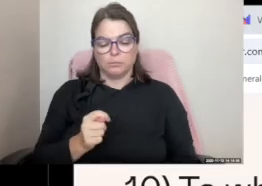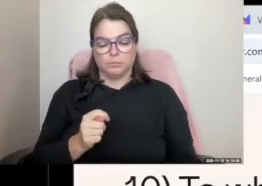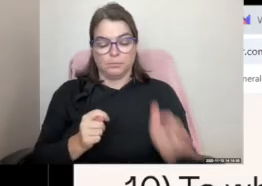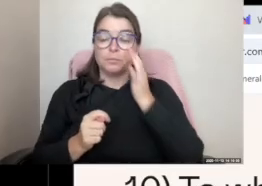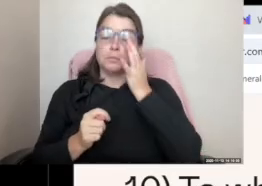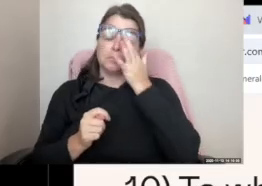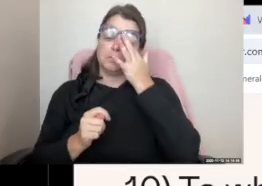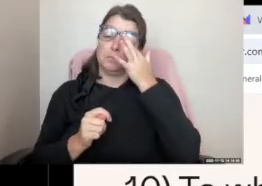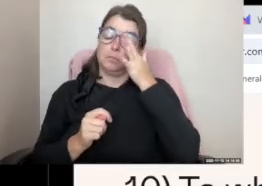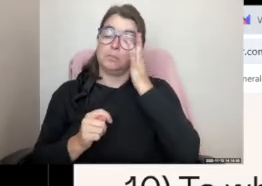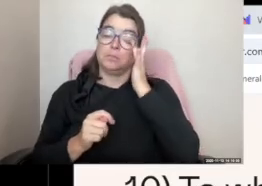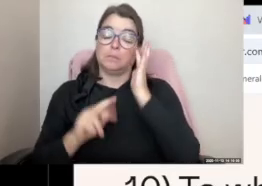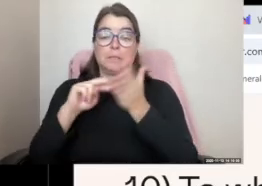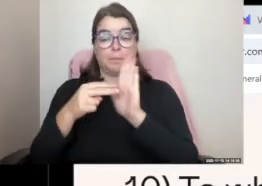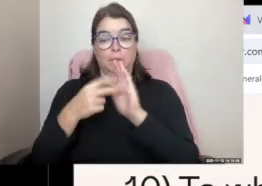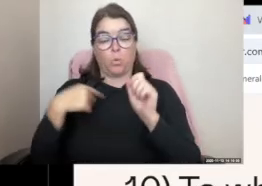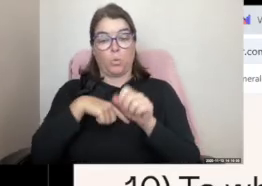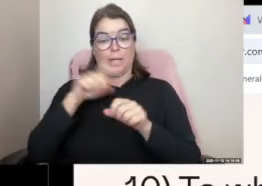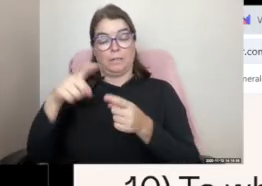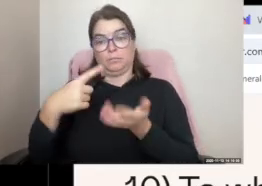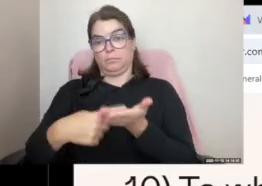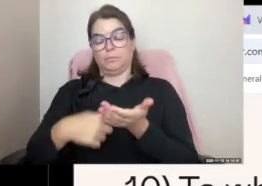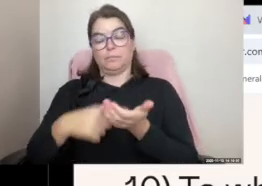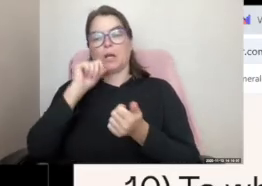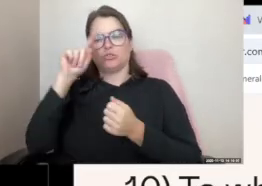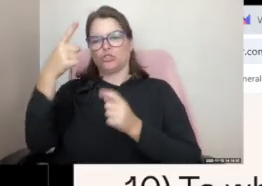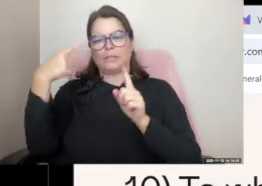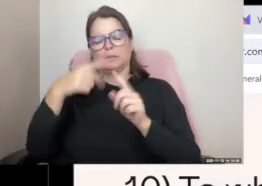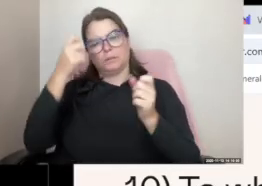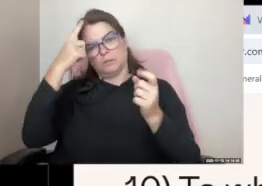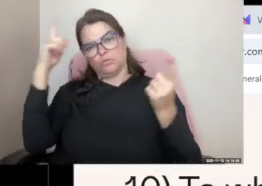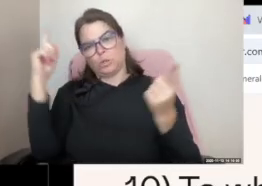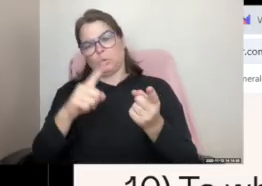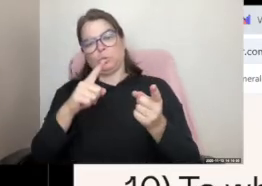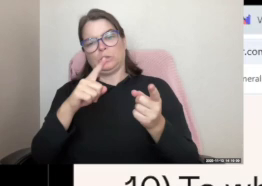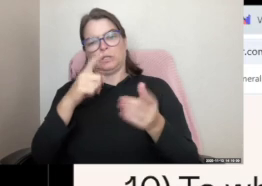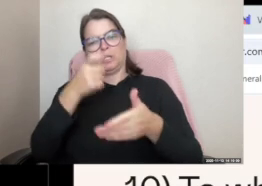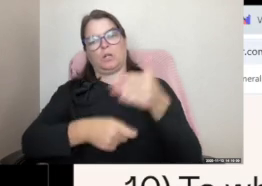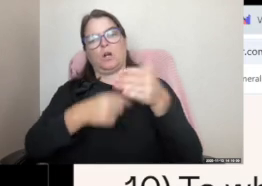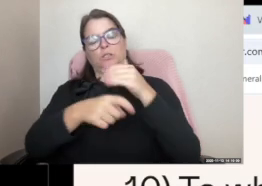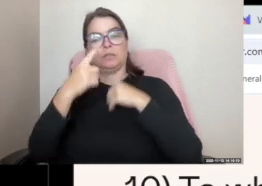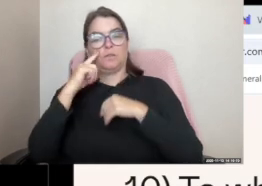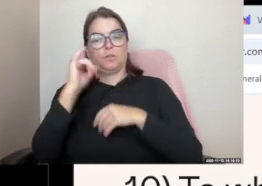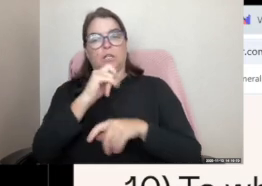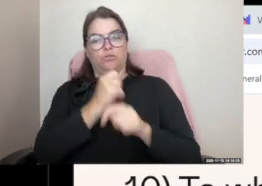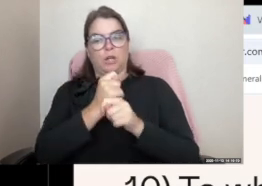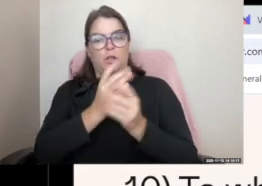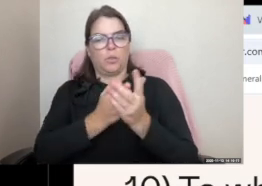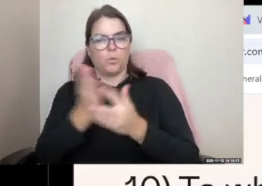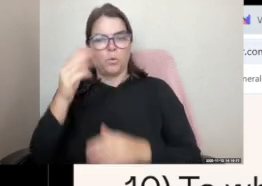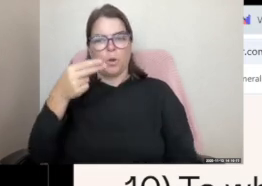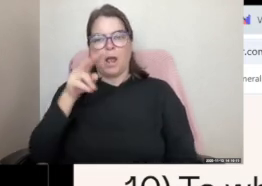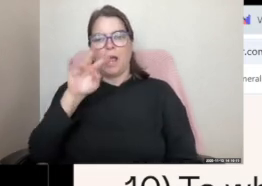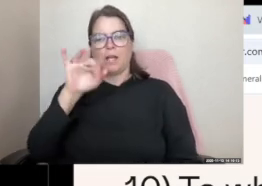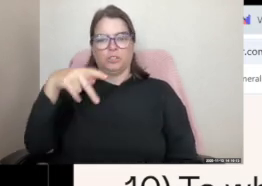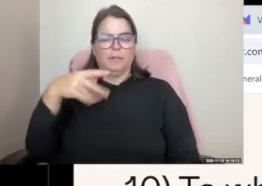at the same price as the diesel equivalent when they open their paychecks and they justify the purchase of that truck.